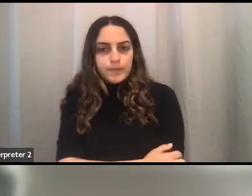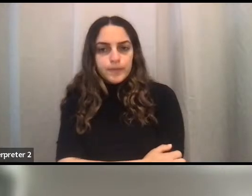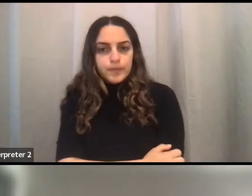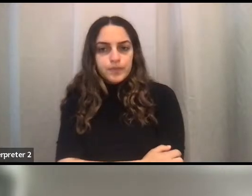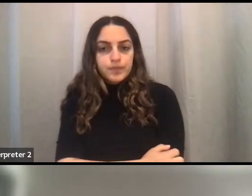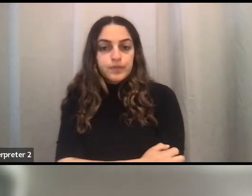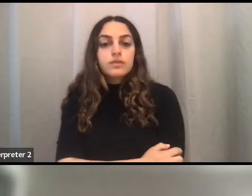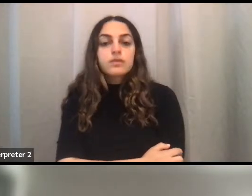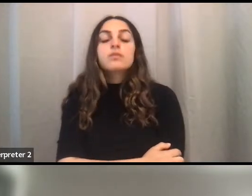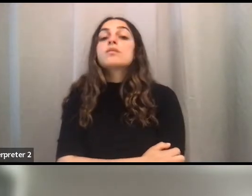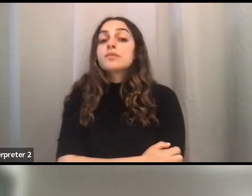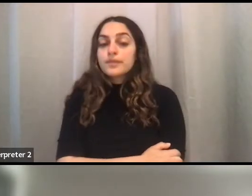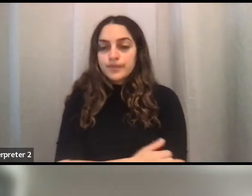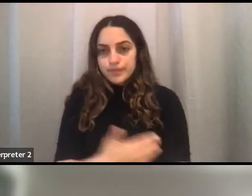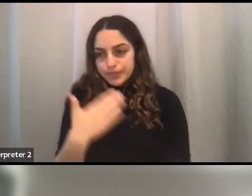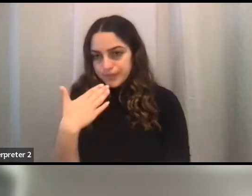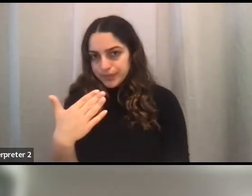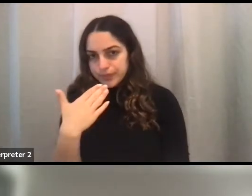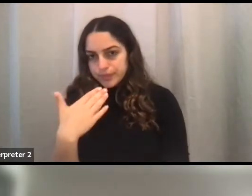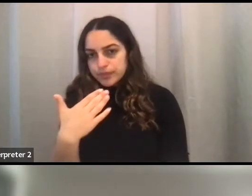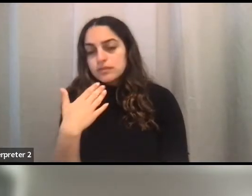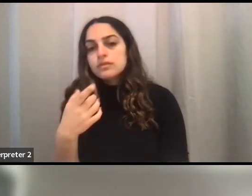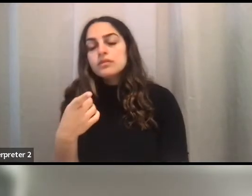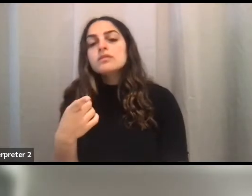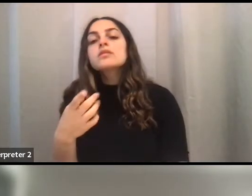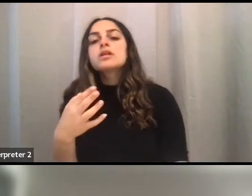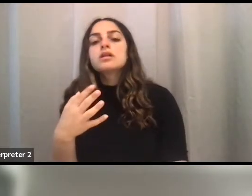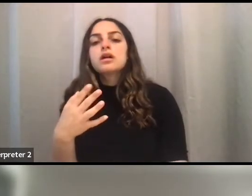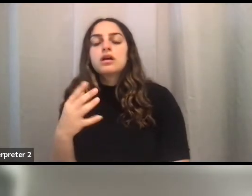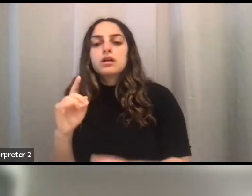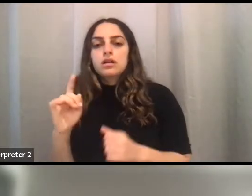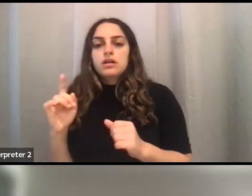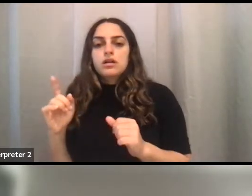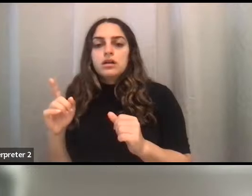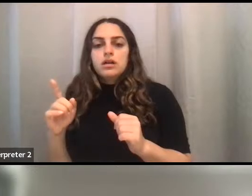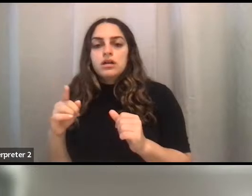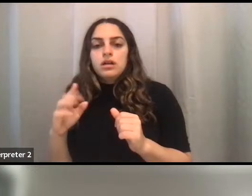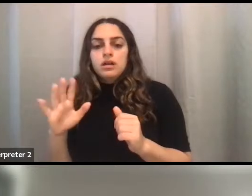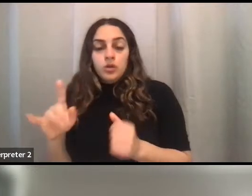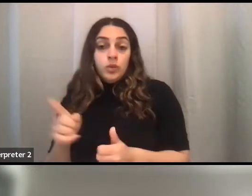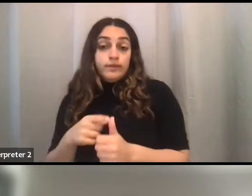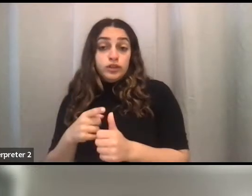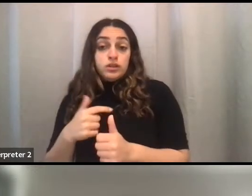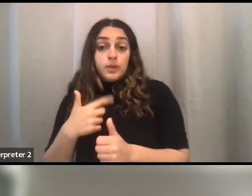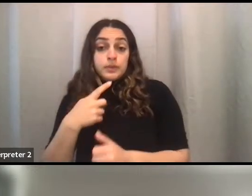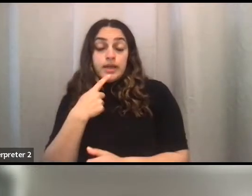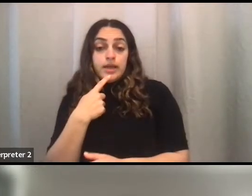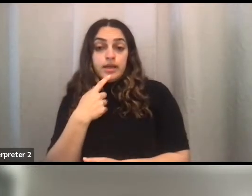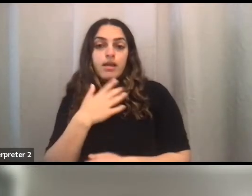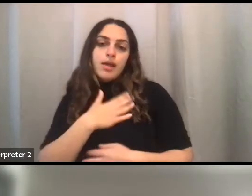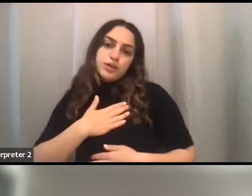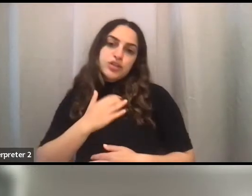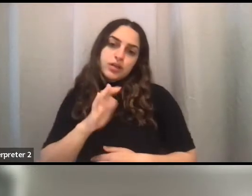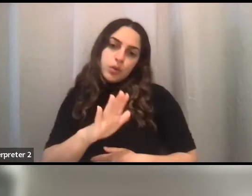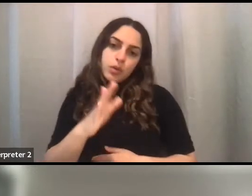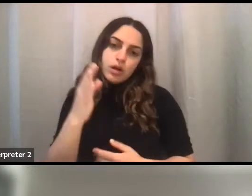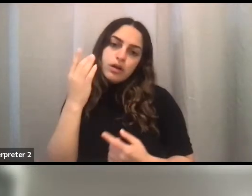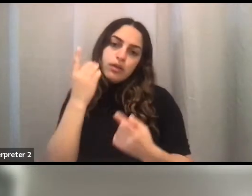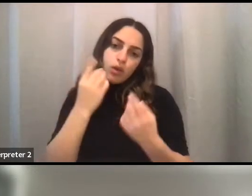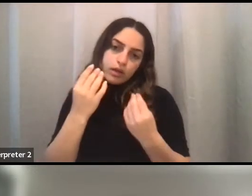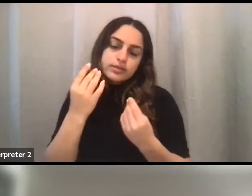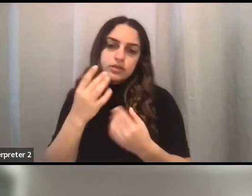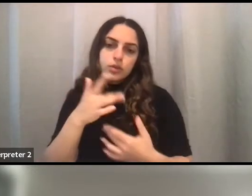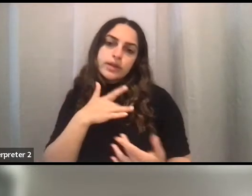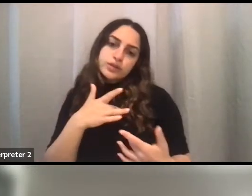thank you thank you vice chair um first i do want to say that i appreciate the thoughts and concerns that